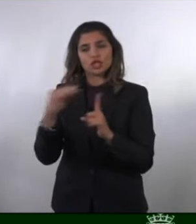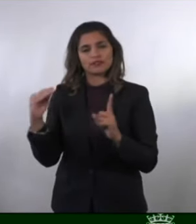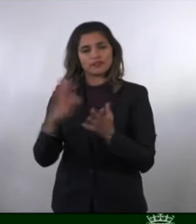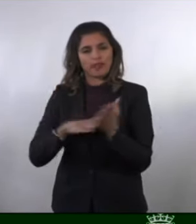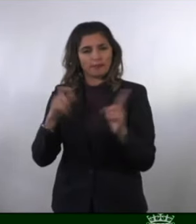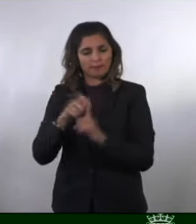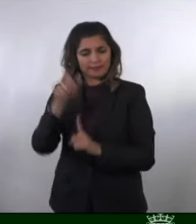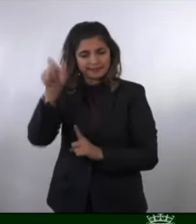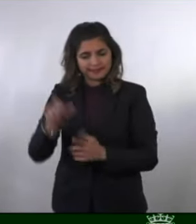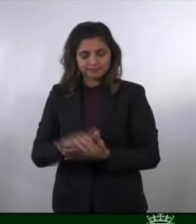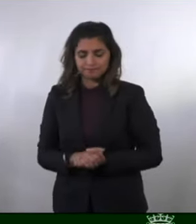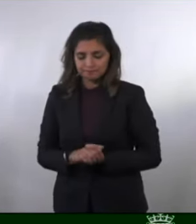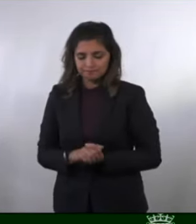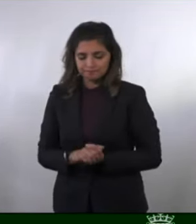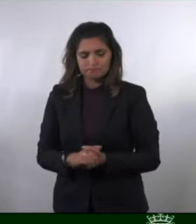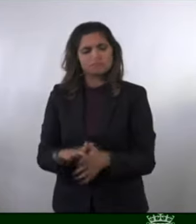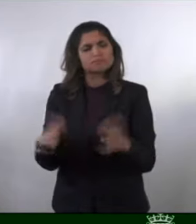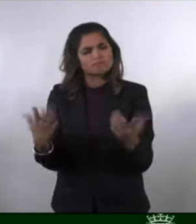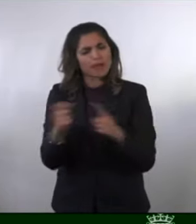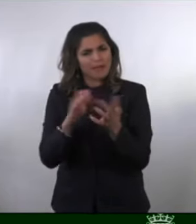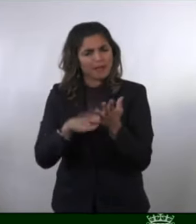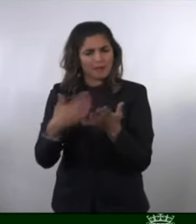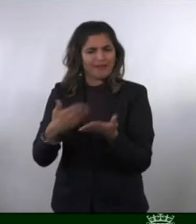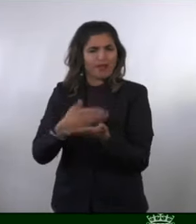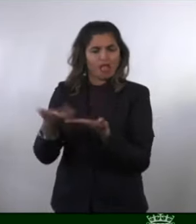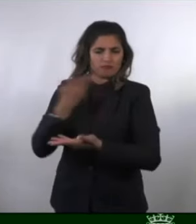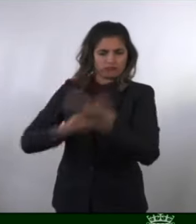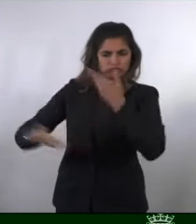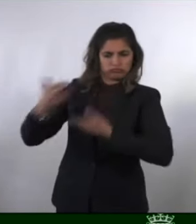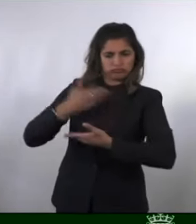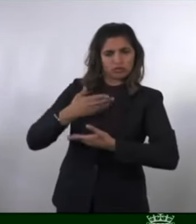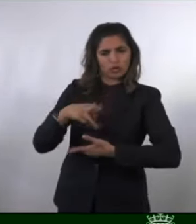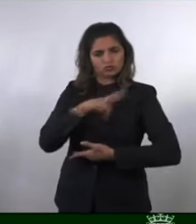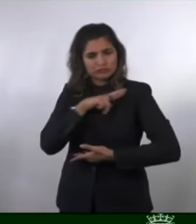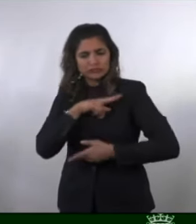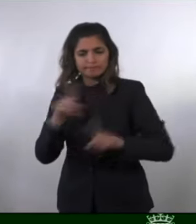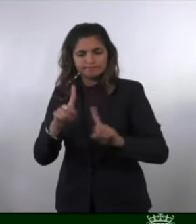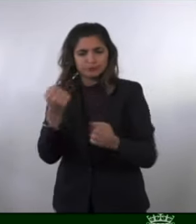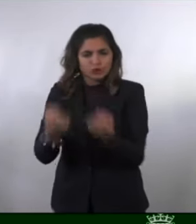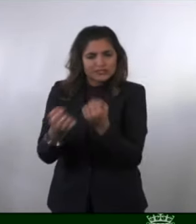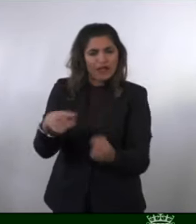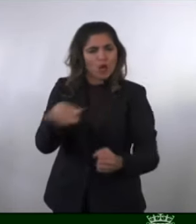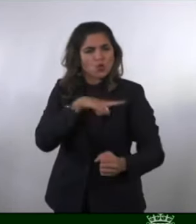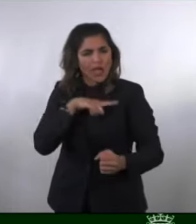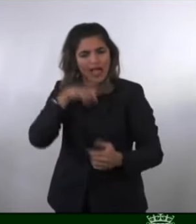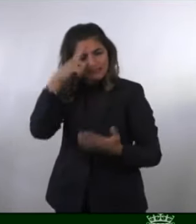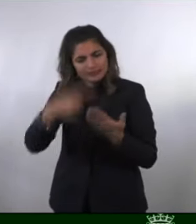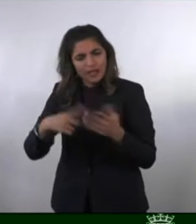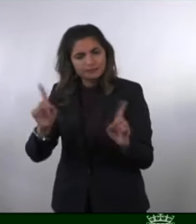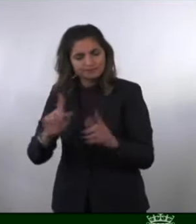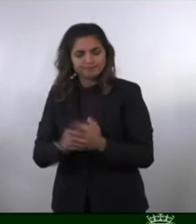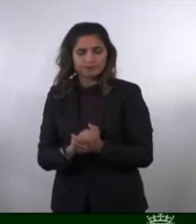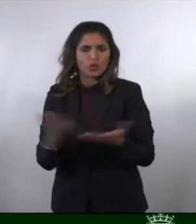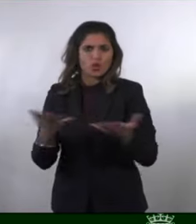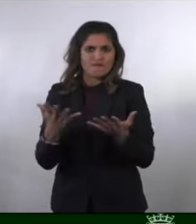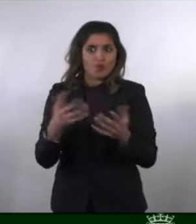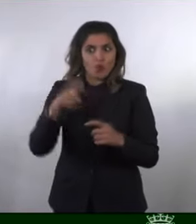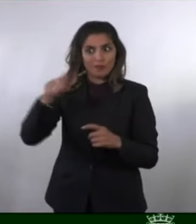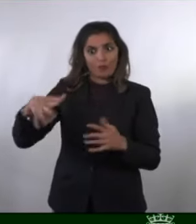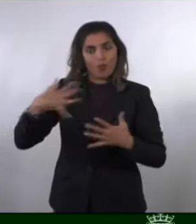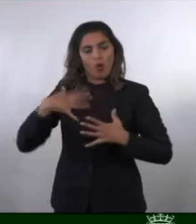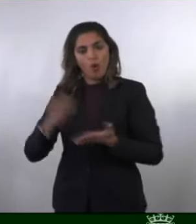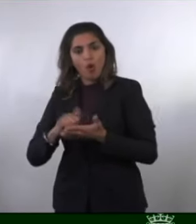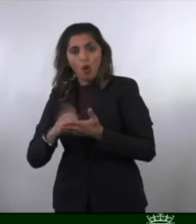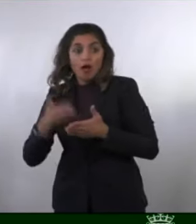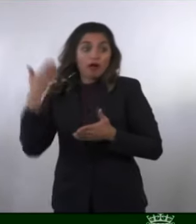behind the changes about to be introduced. People will be particularly pleased that spectators can return to sporting events. Will my right